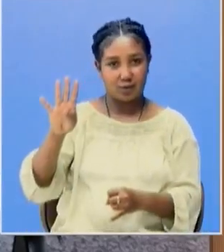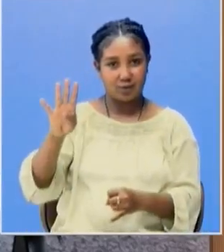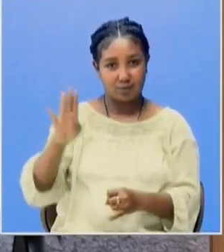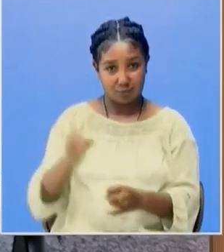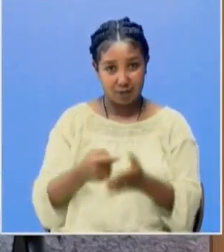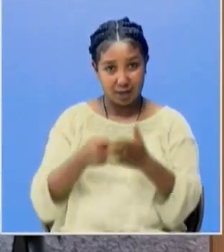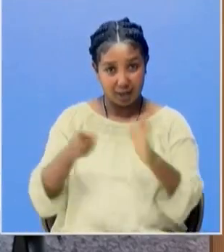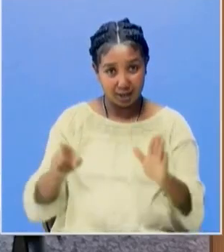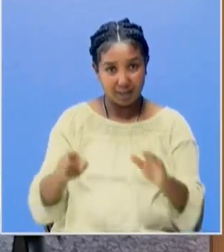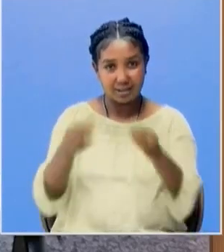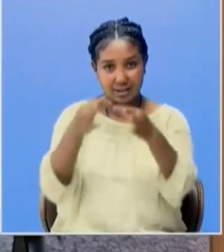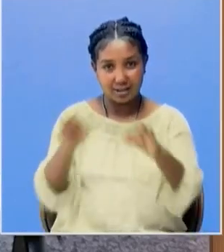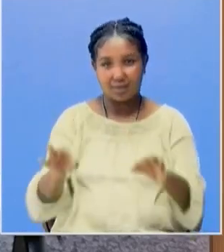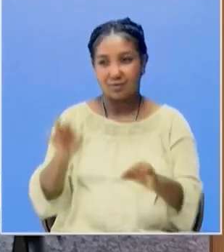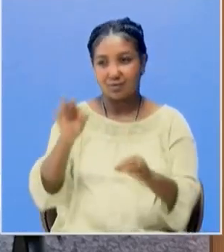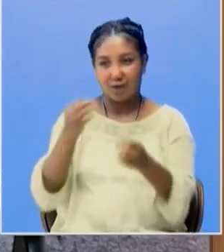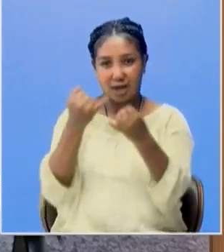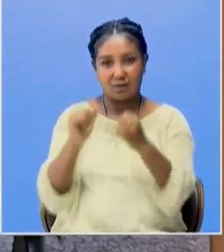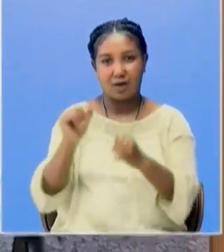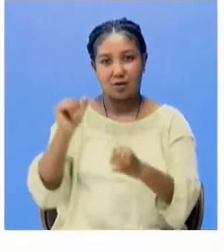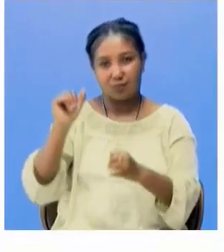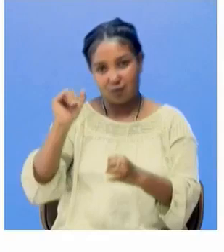Clear? These are